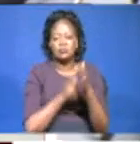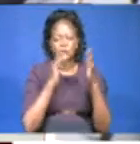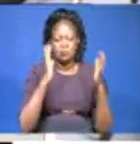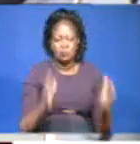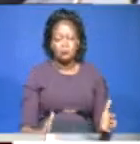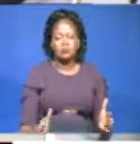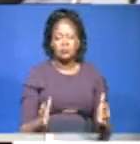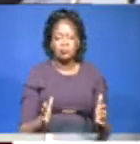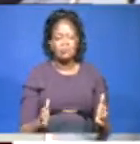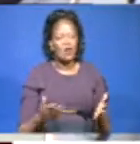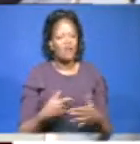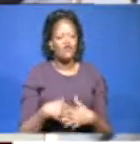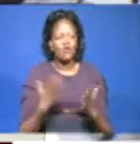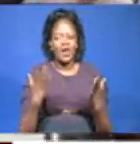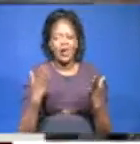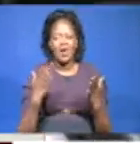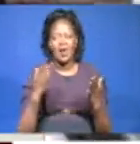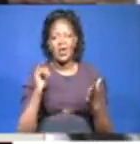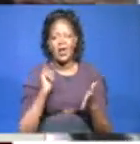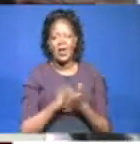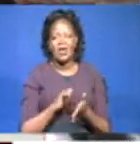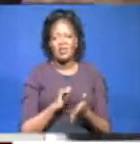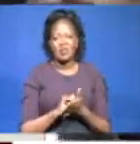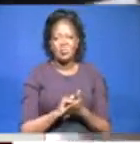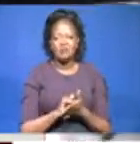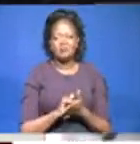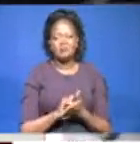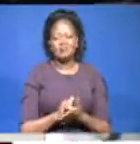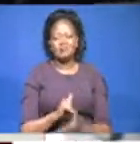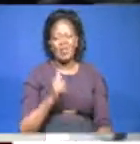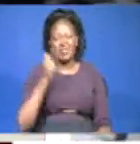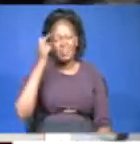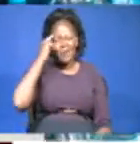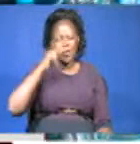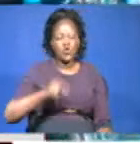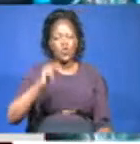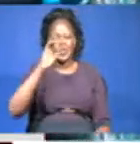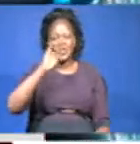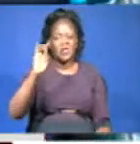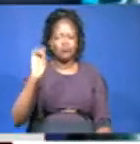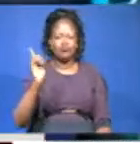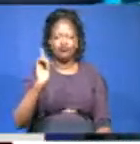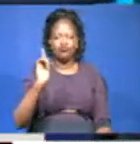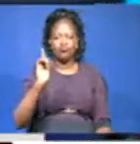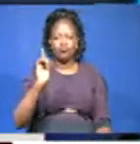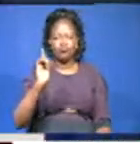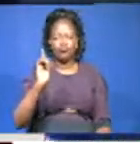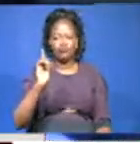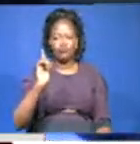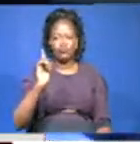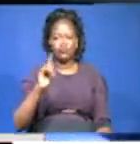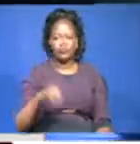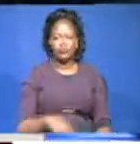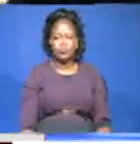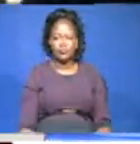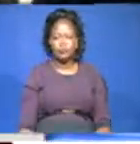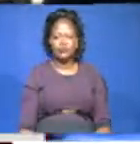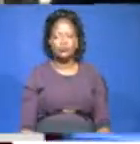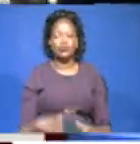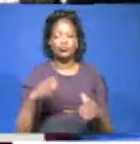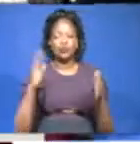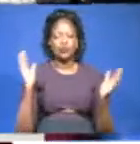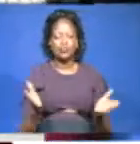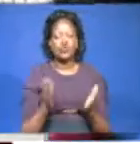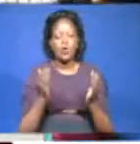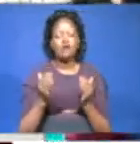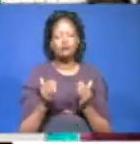wako. Isizingatiwe tu ati kusemekana Northeastern. Hapana. The organization is also urging county bosses in